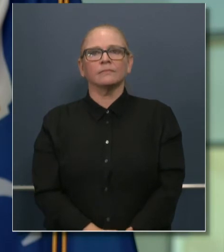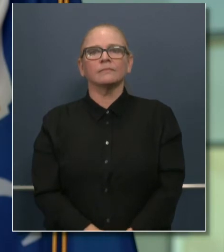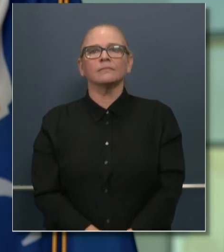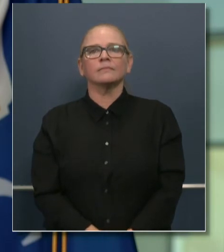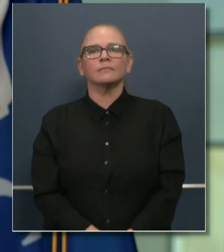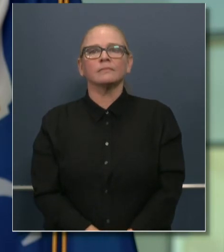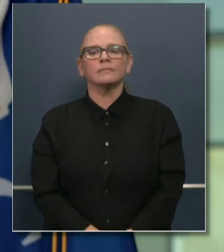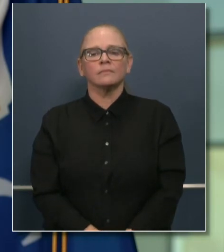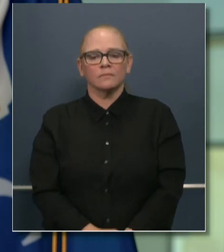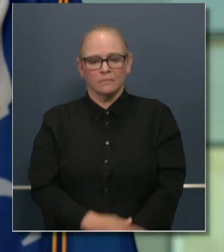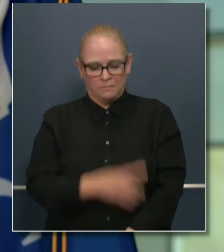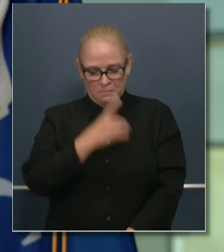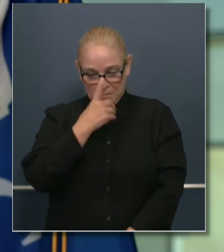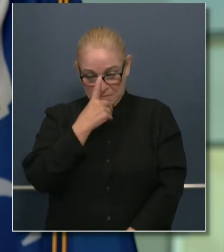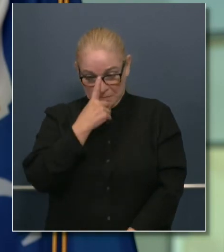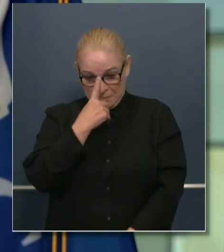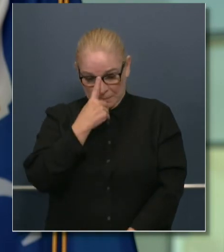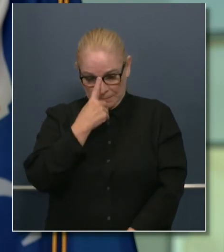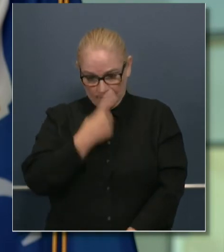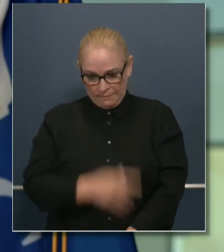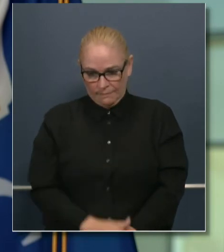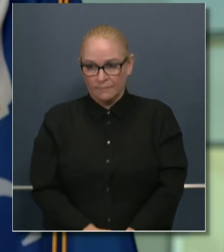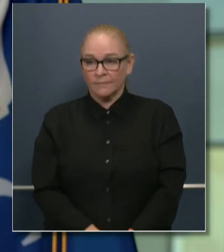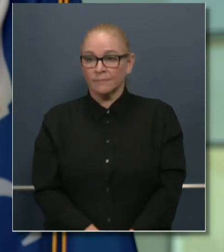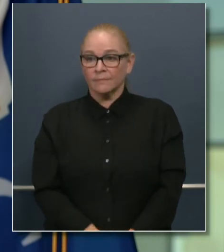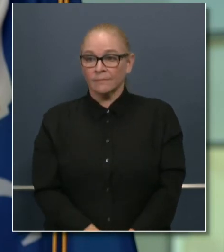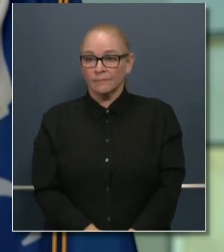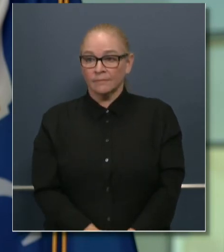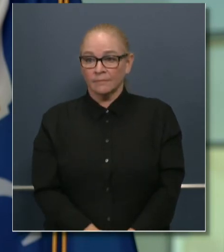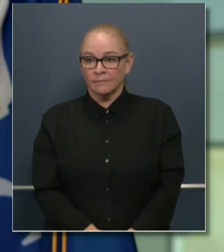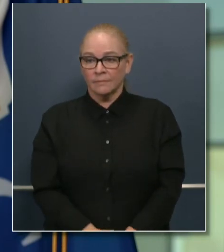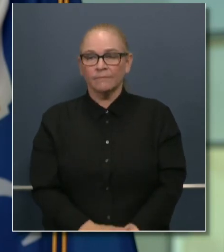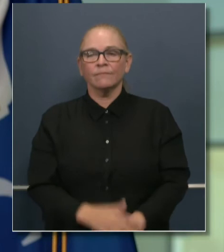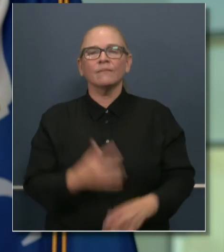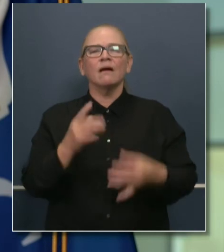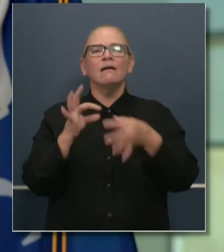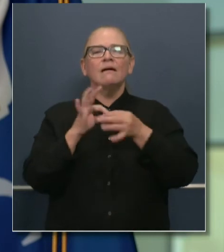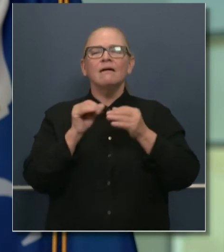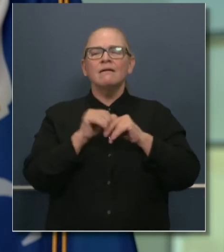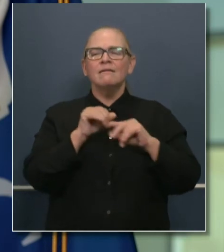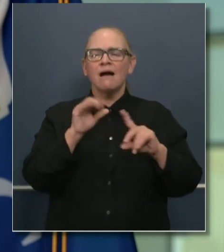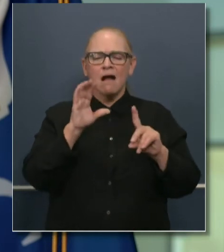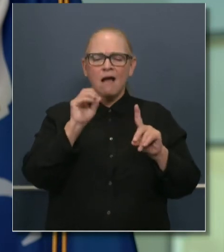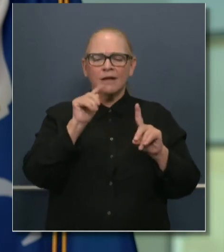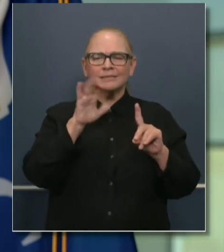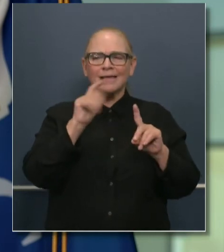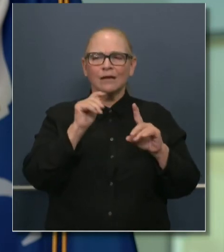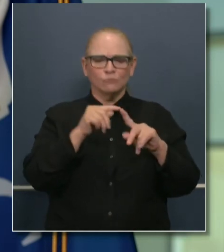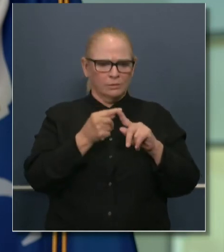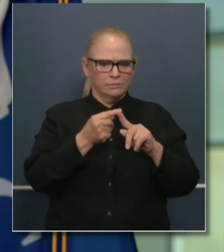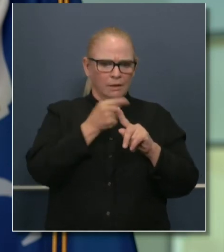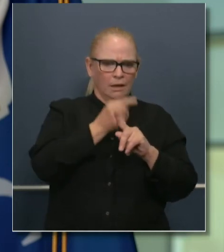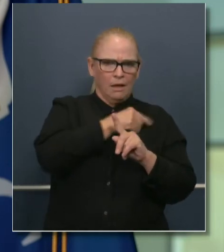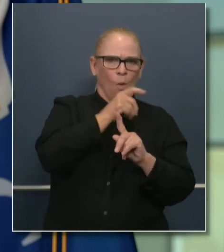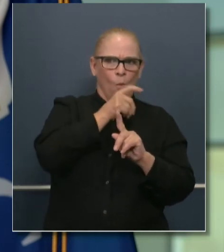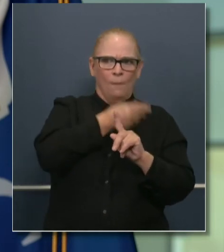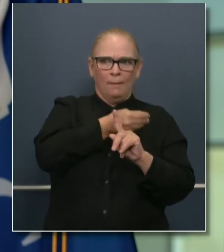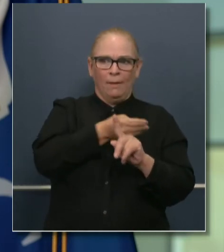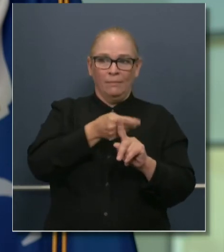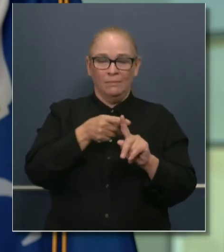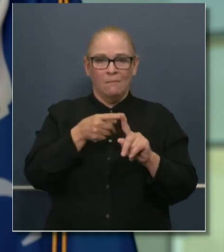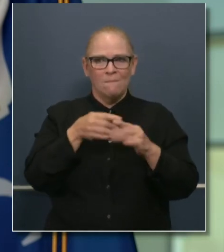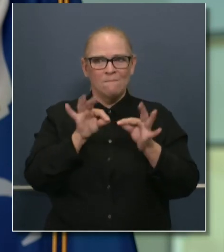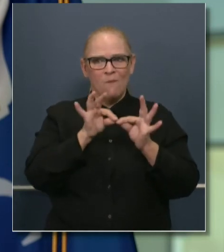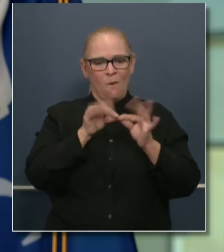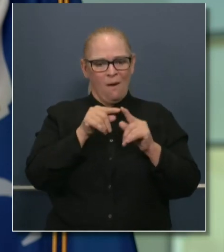contact tracing is very, very important in helping to slow or stop the spread, but yet we don't hear much about contact tracing here in the state. So could